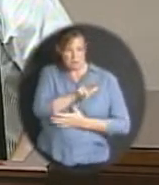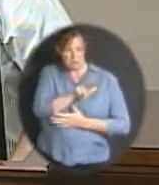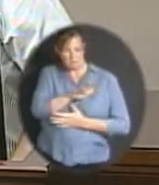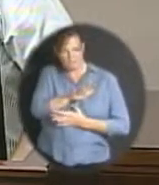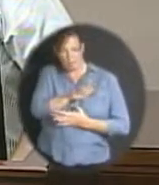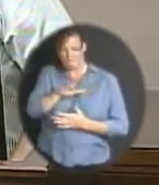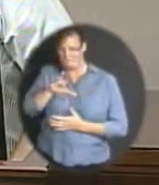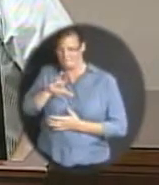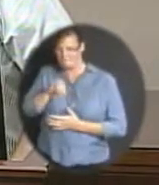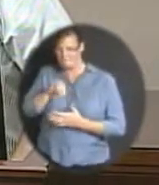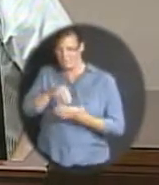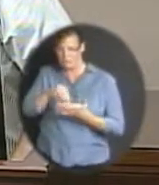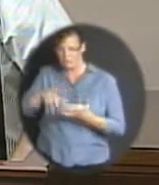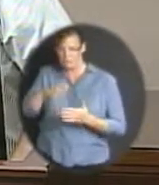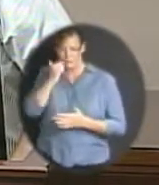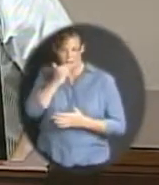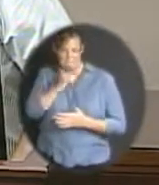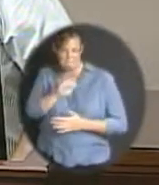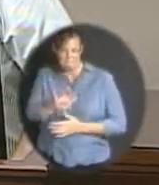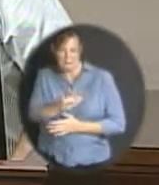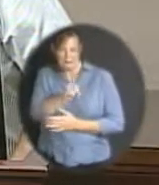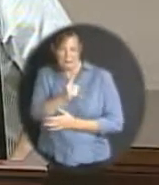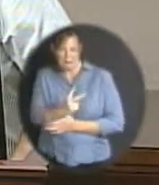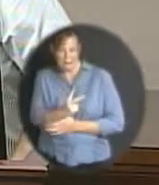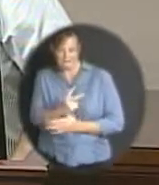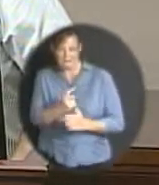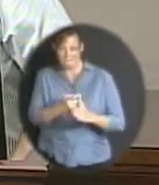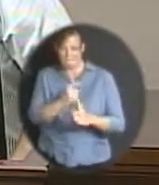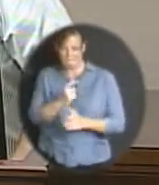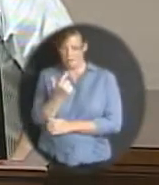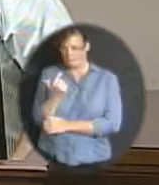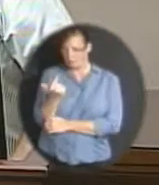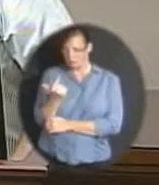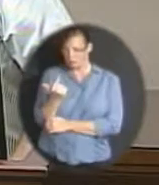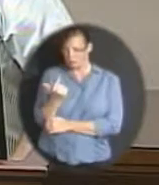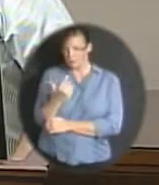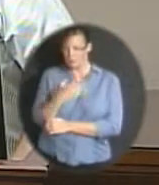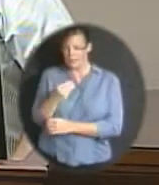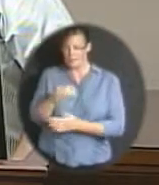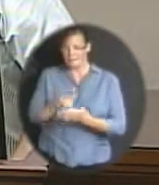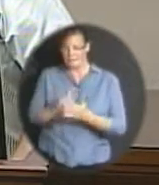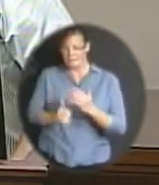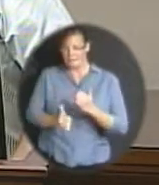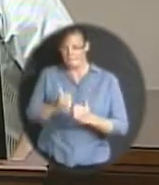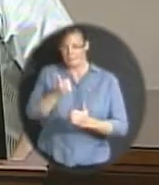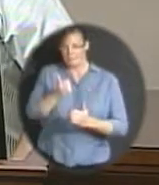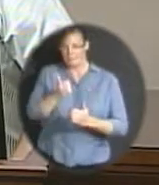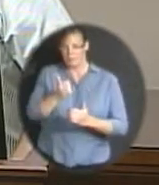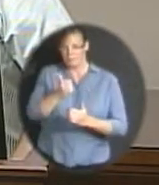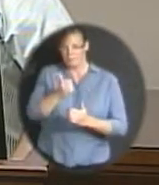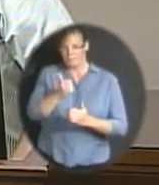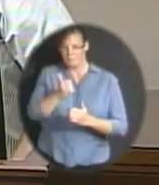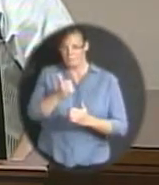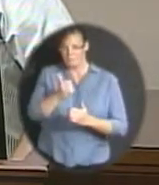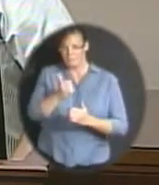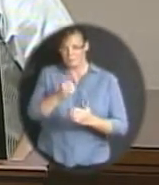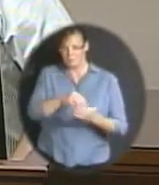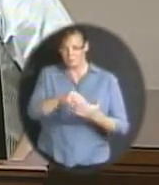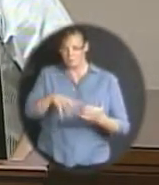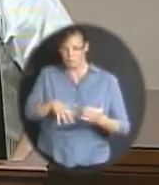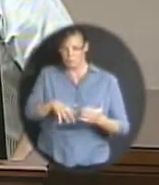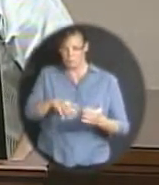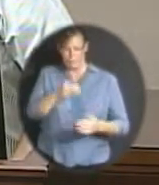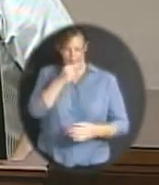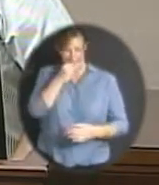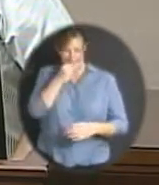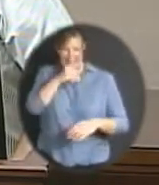students a day, which is about half from last year. And that's primarily due to those students were